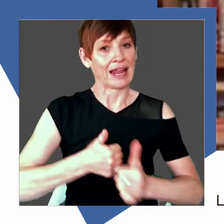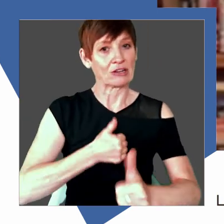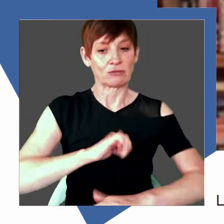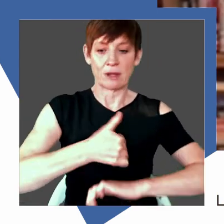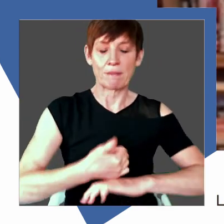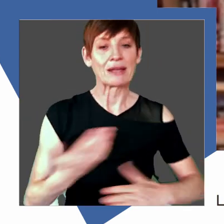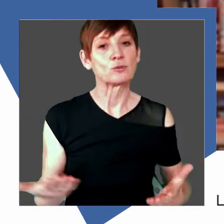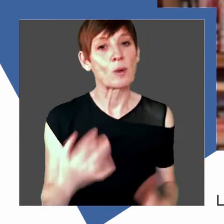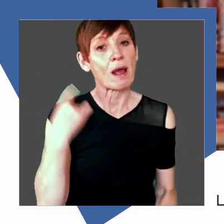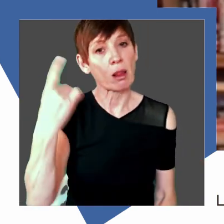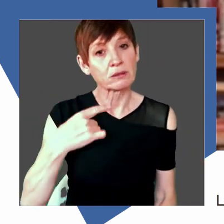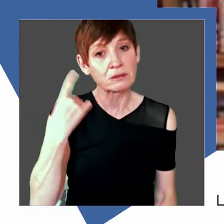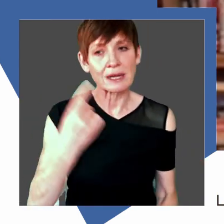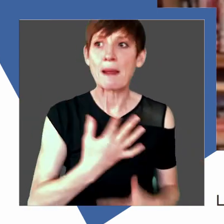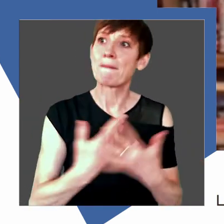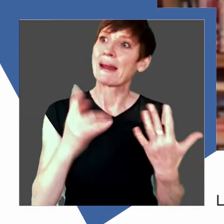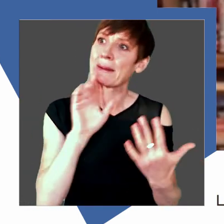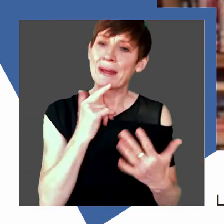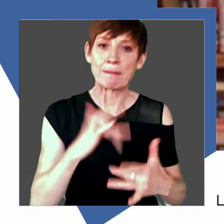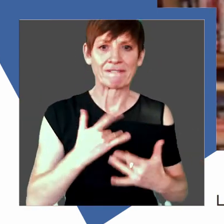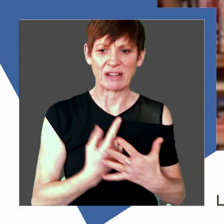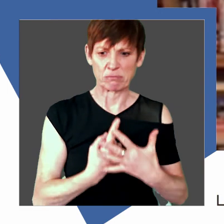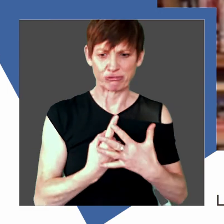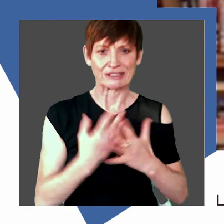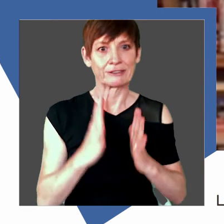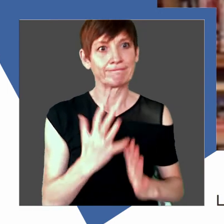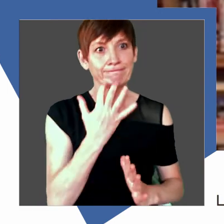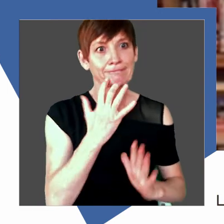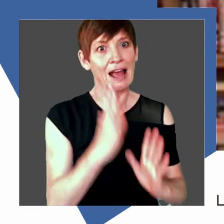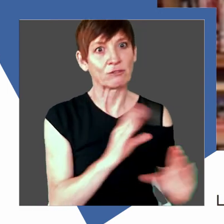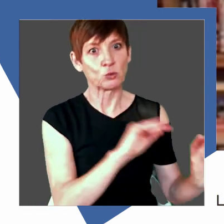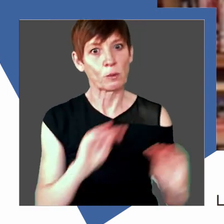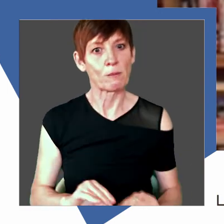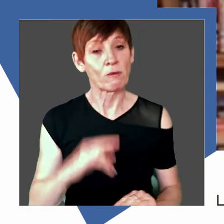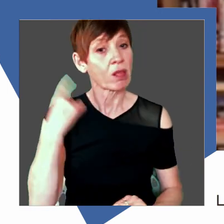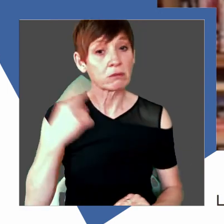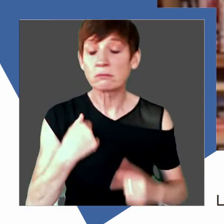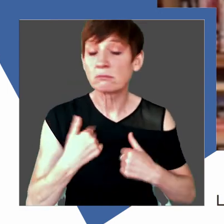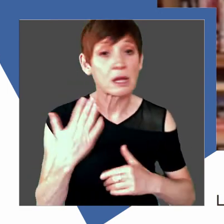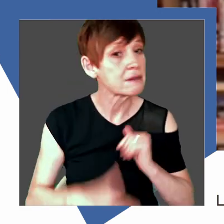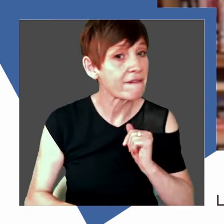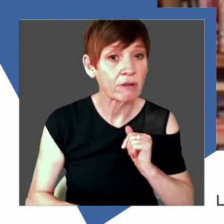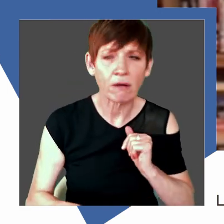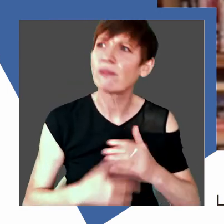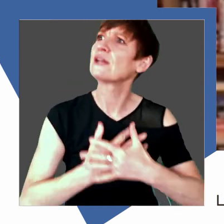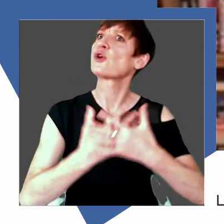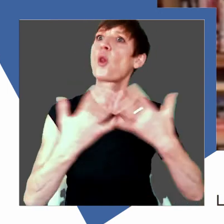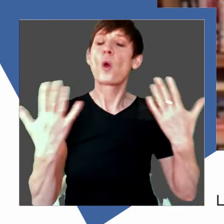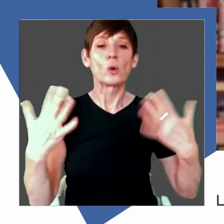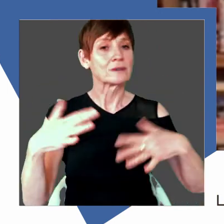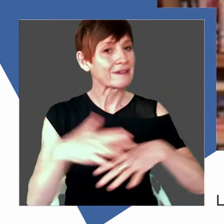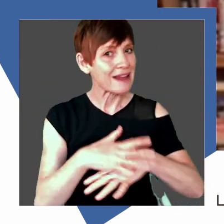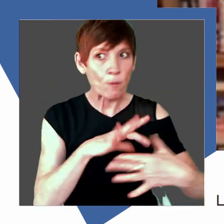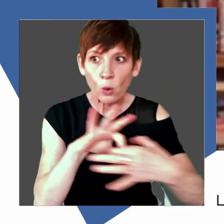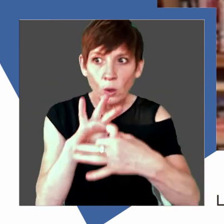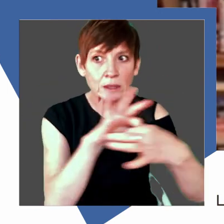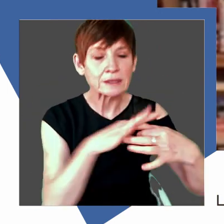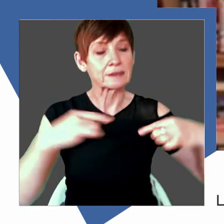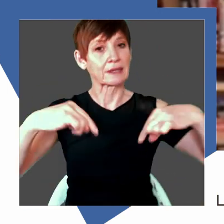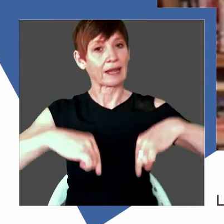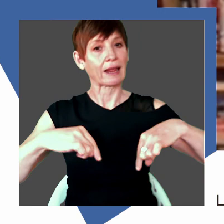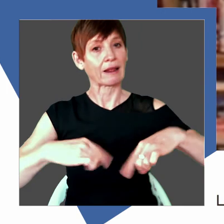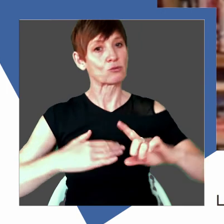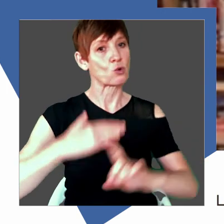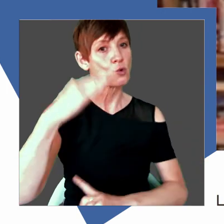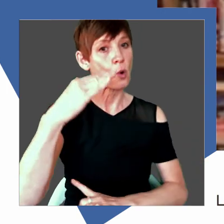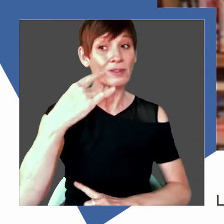London, which I never did and hasn't hindered my career at all. And there are loads of really fantastic networks up here. And I think, you know,